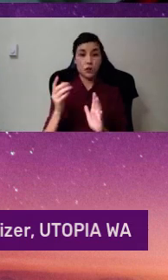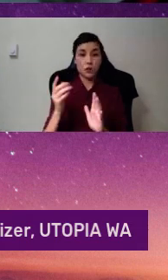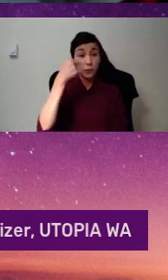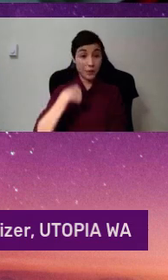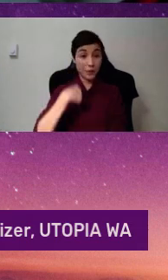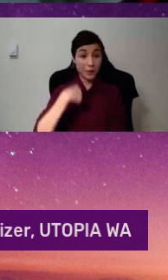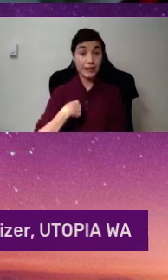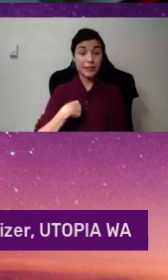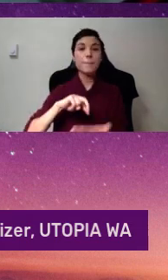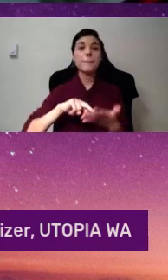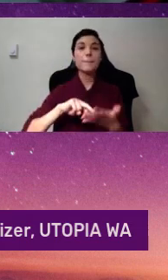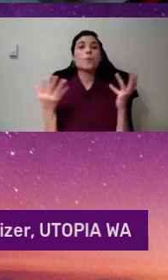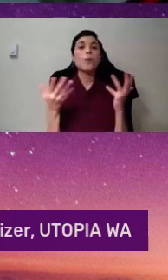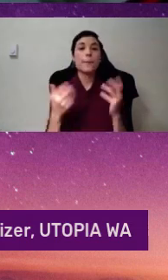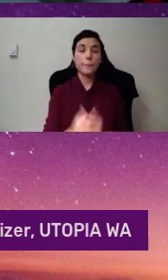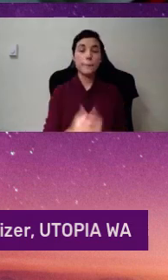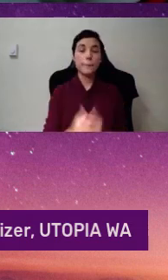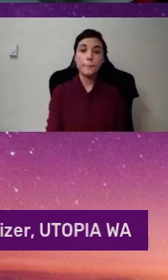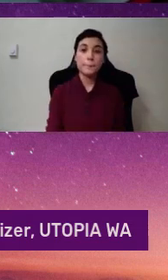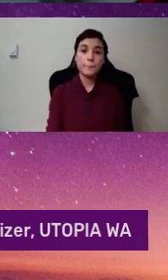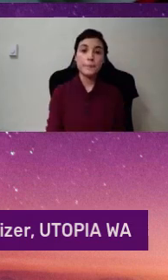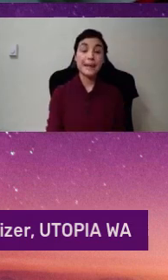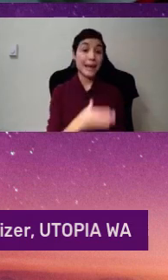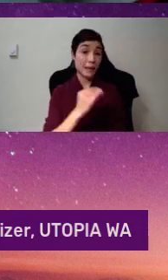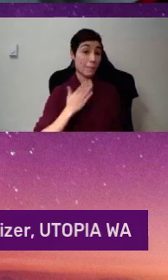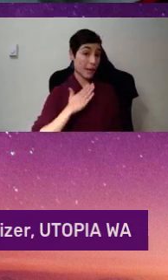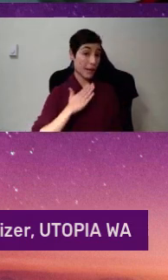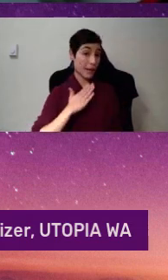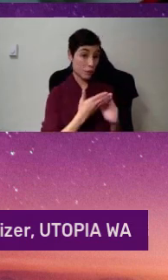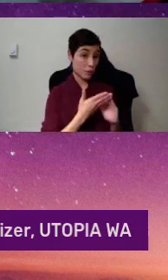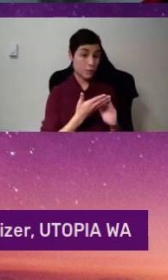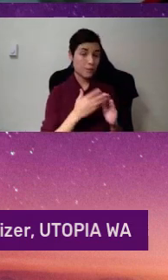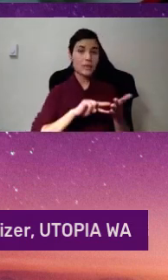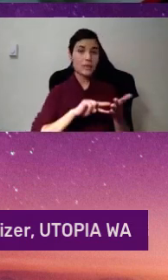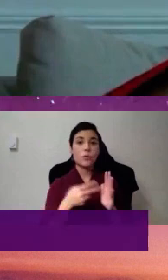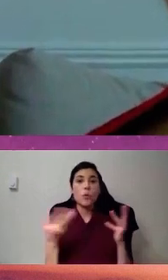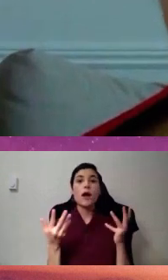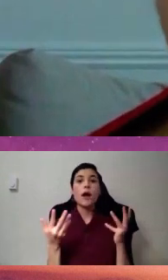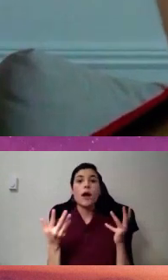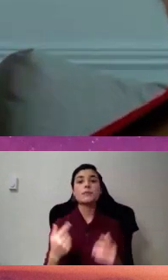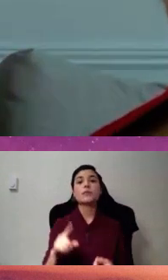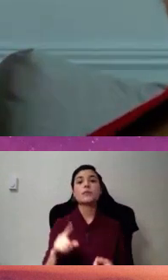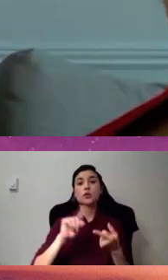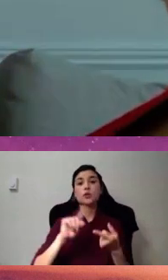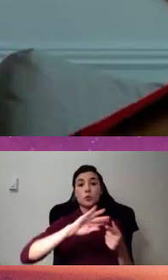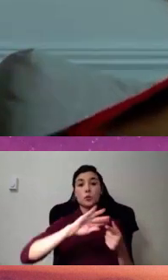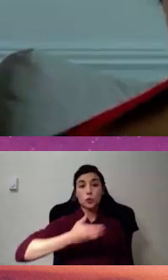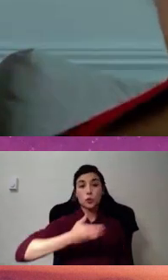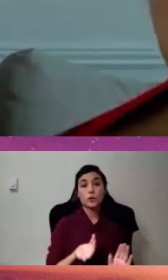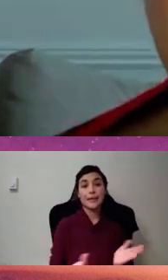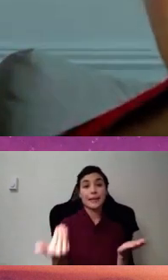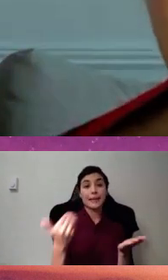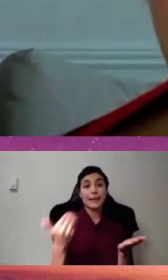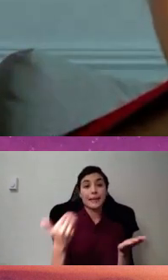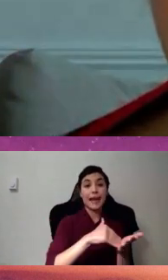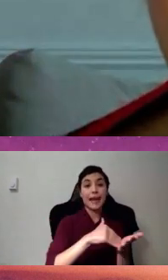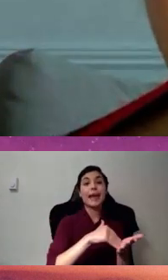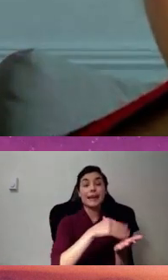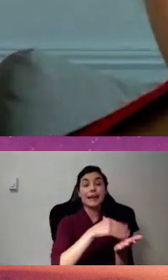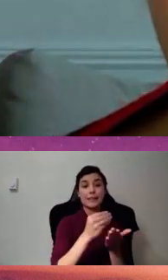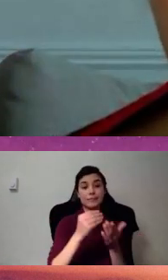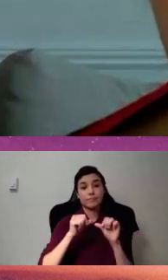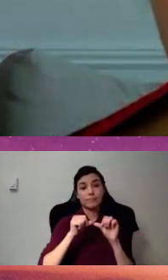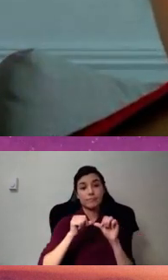communities, it means the reintroduction and solidification of our diverse identities in our